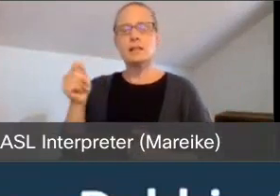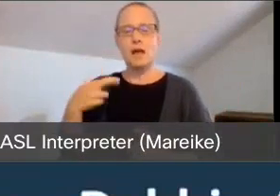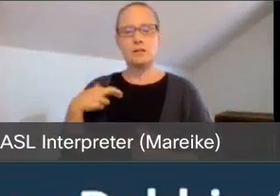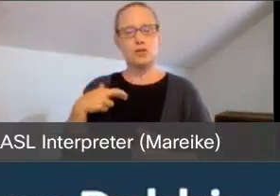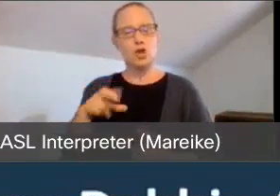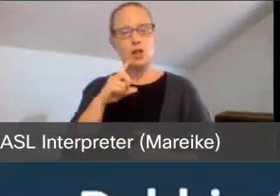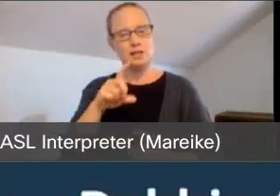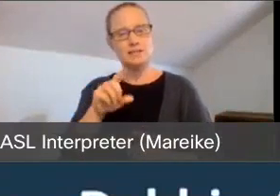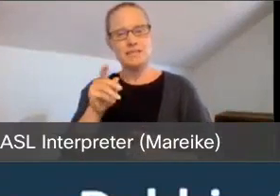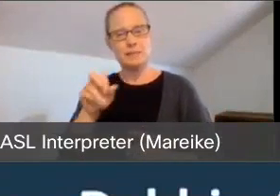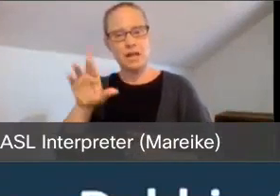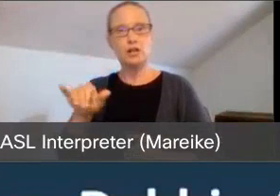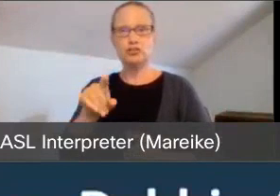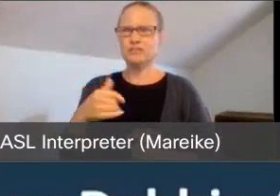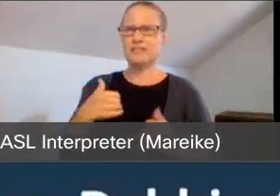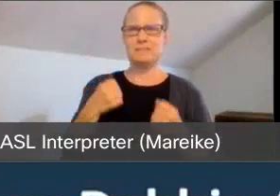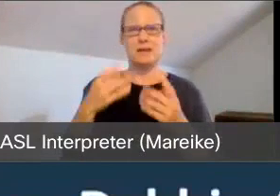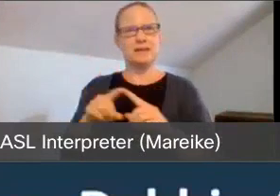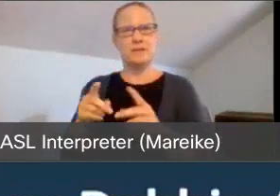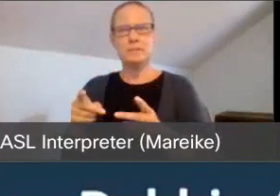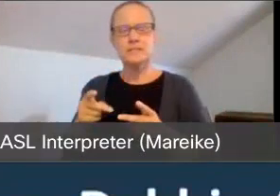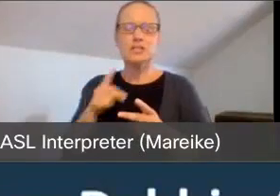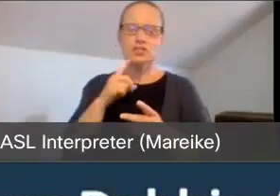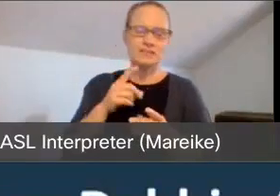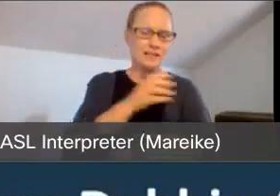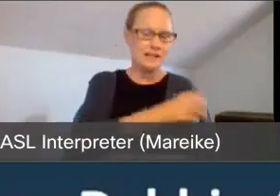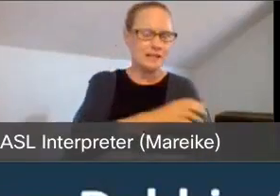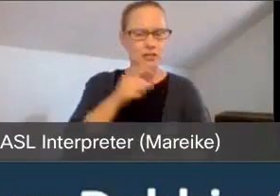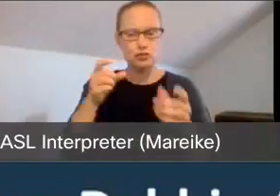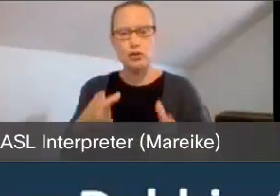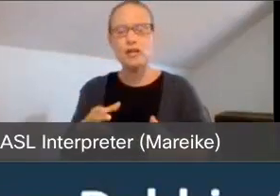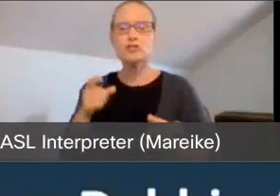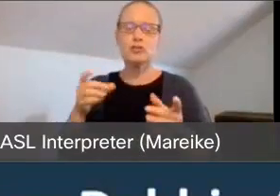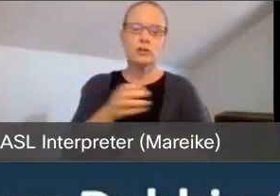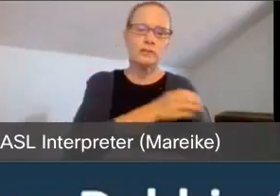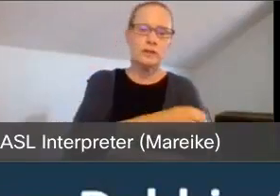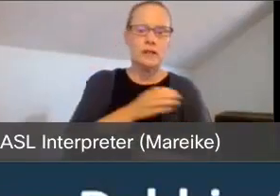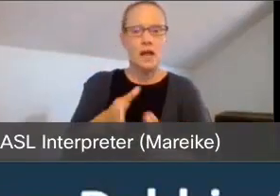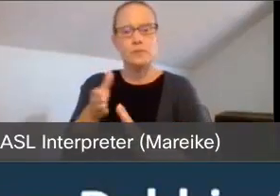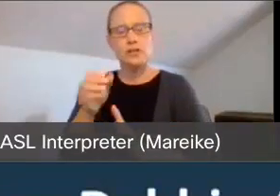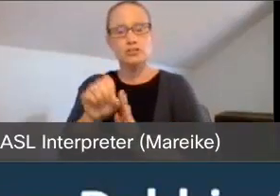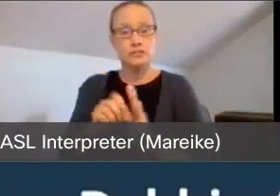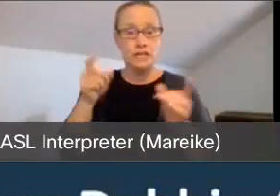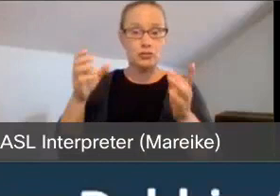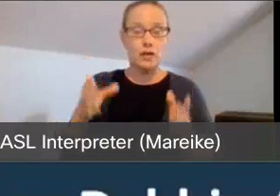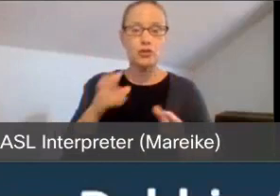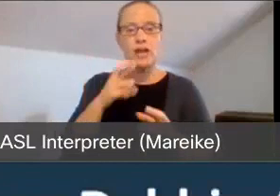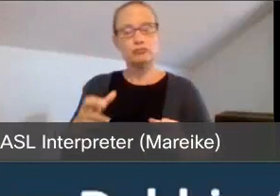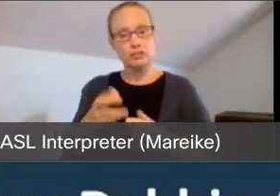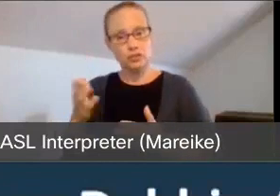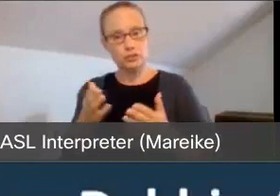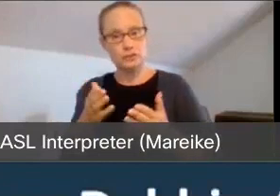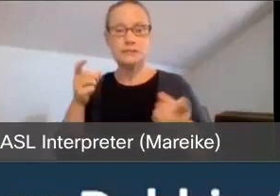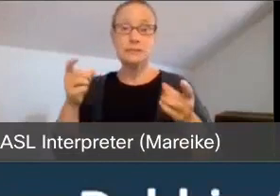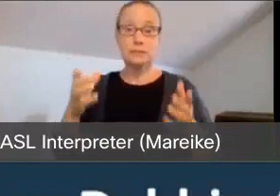numerous positions, including clinical director, director of clinical operations, state director, and regional services